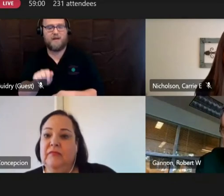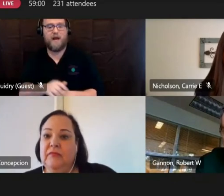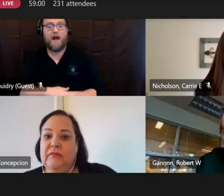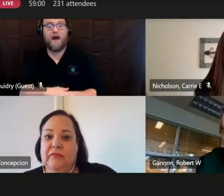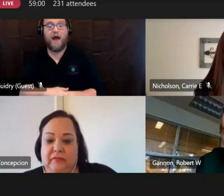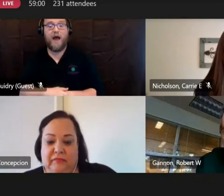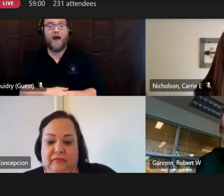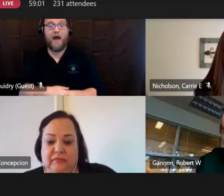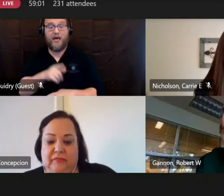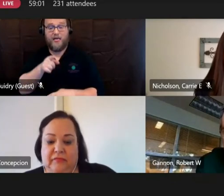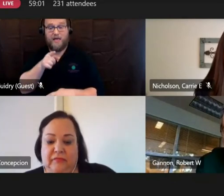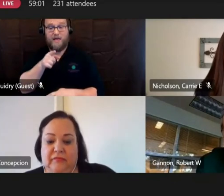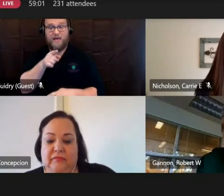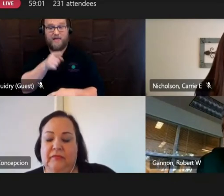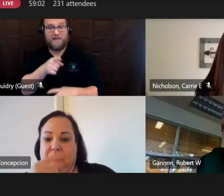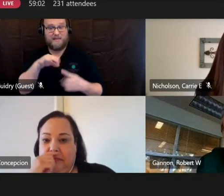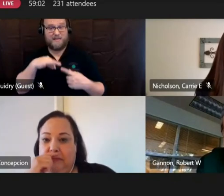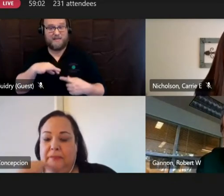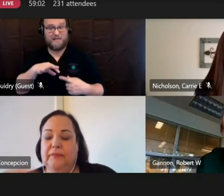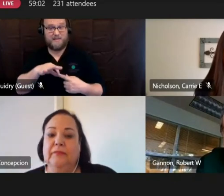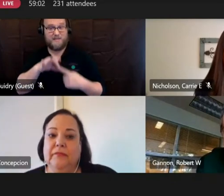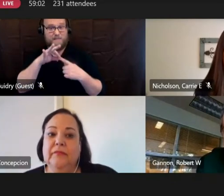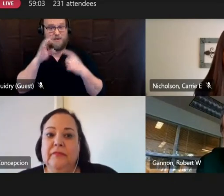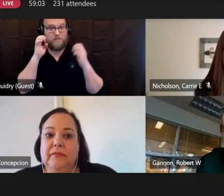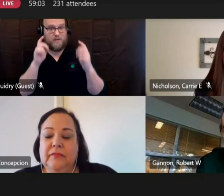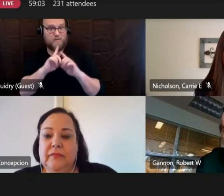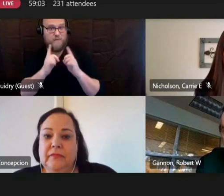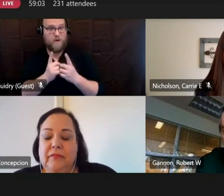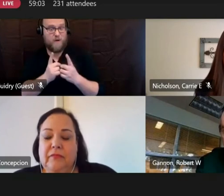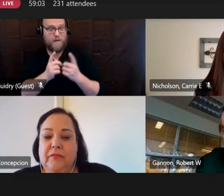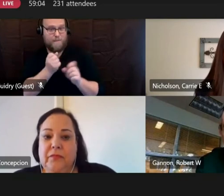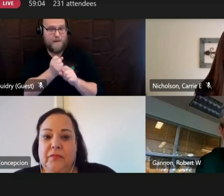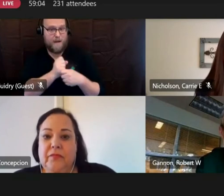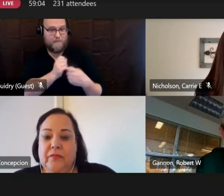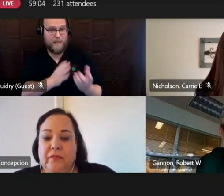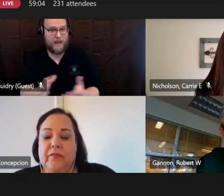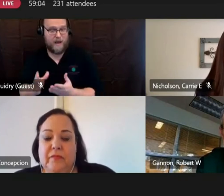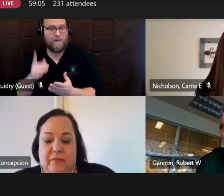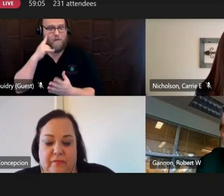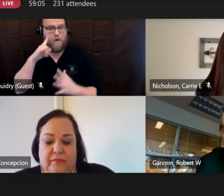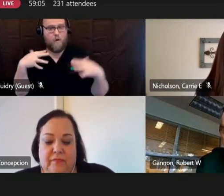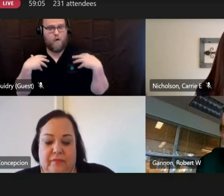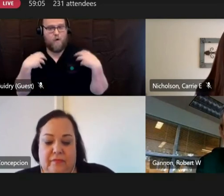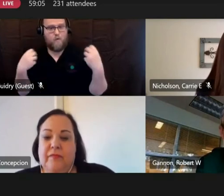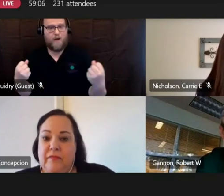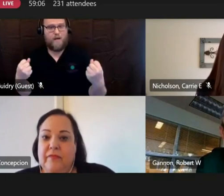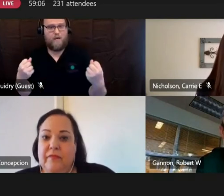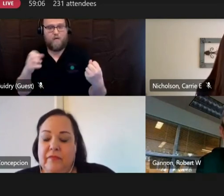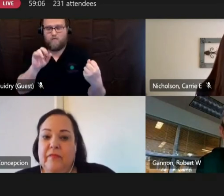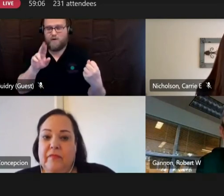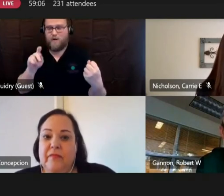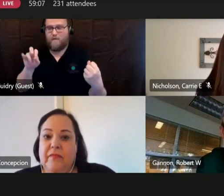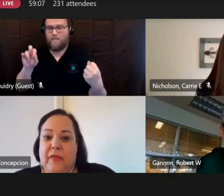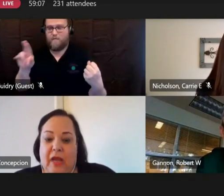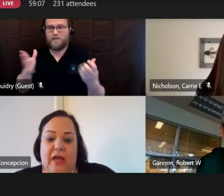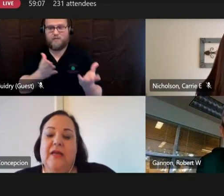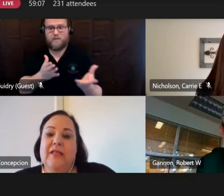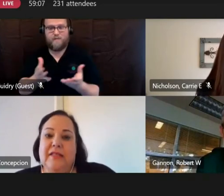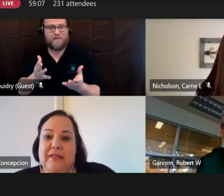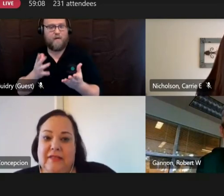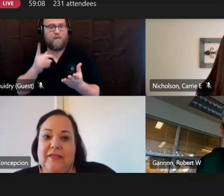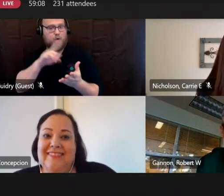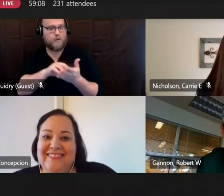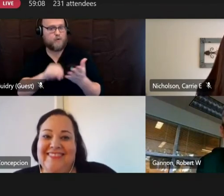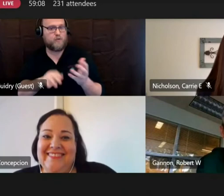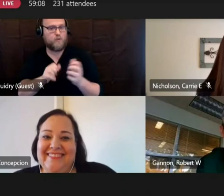the recovery services that are required for students with IEPs and 504 plans? So Dr.